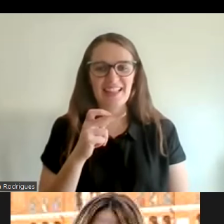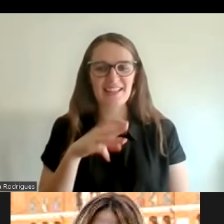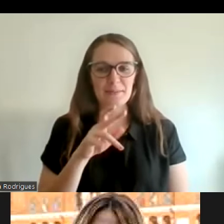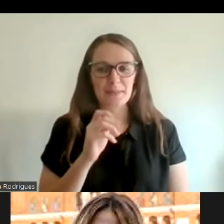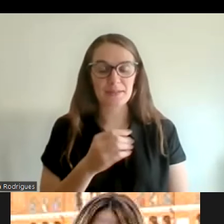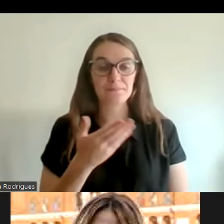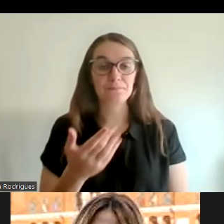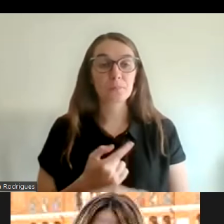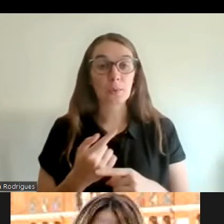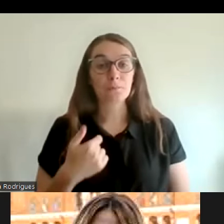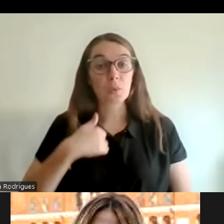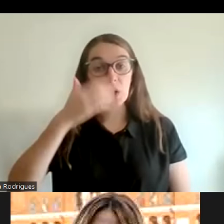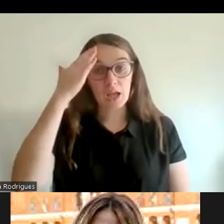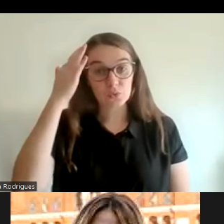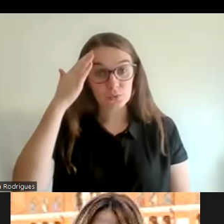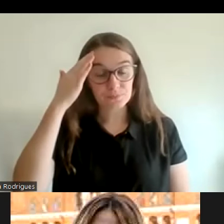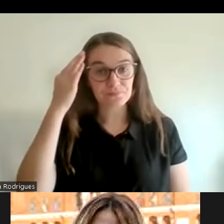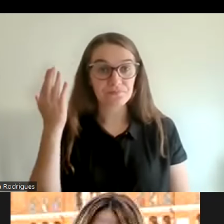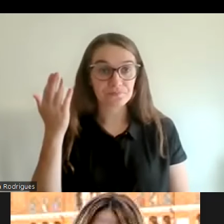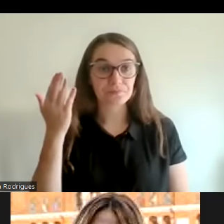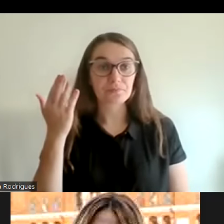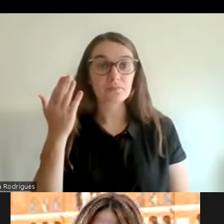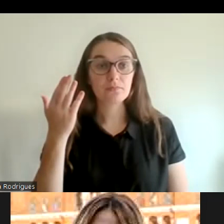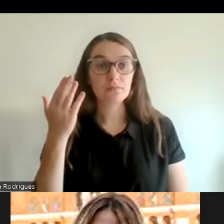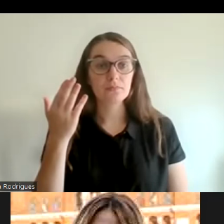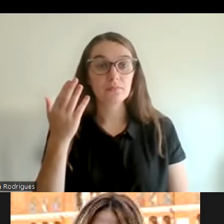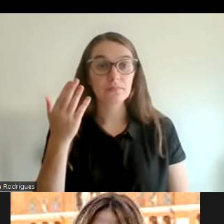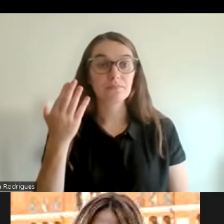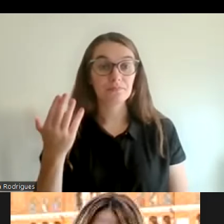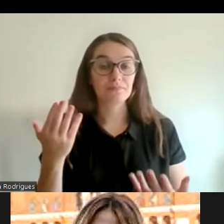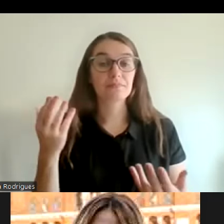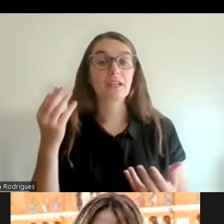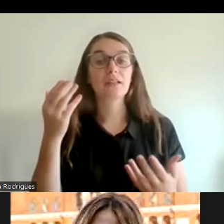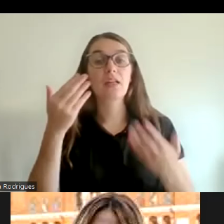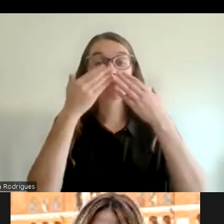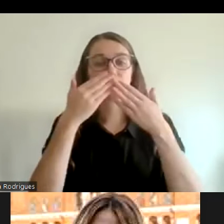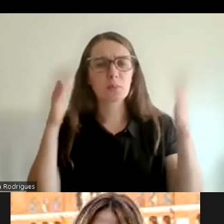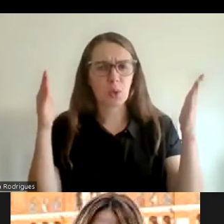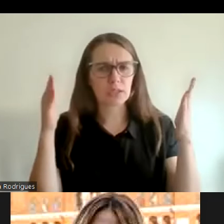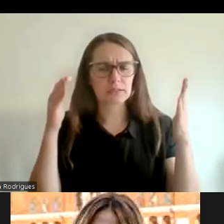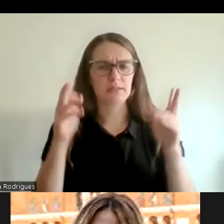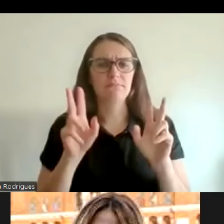So the original version of democracy